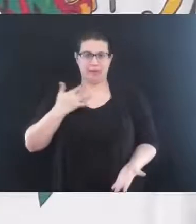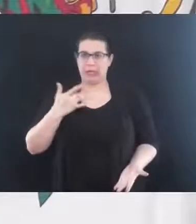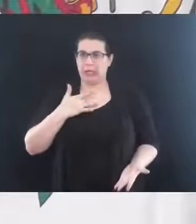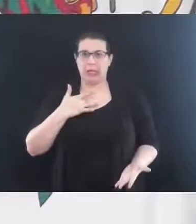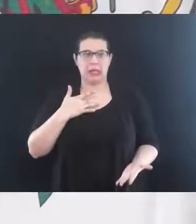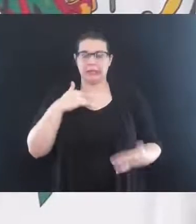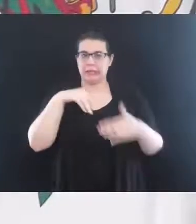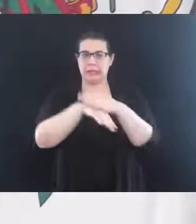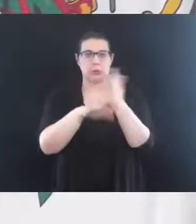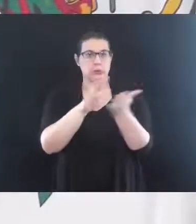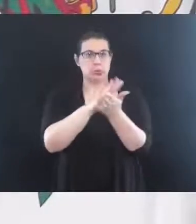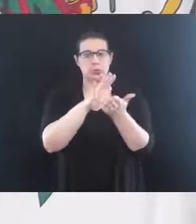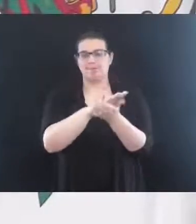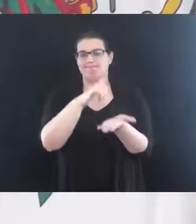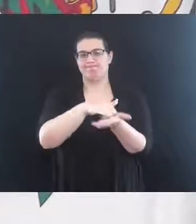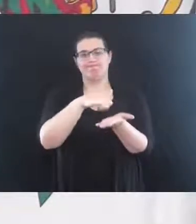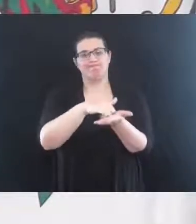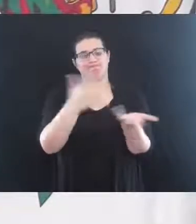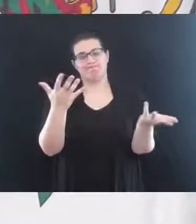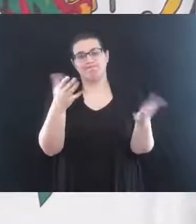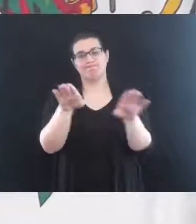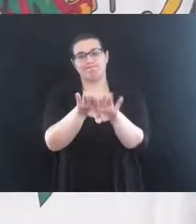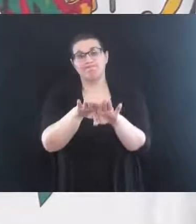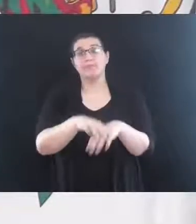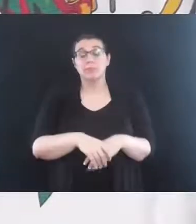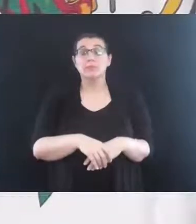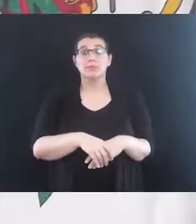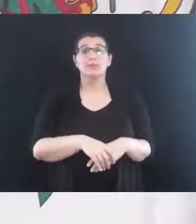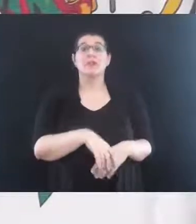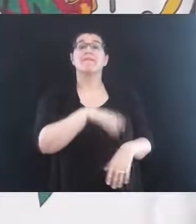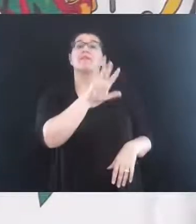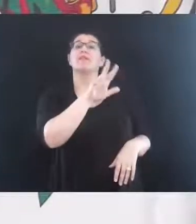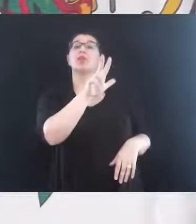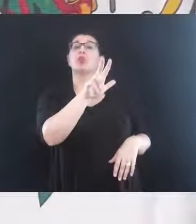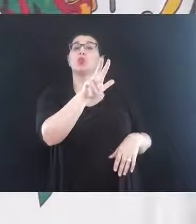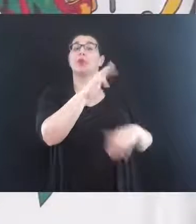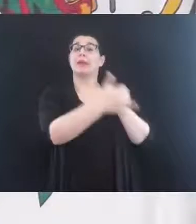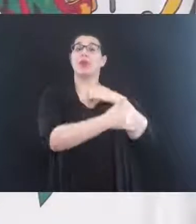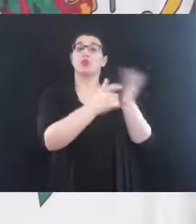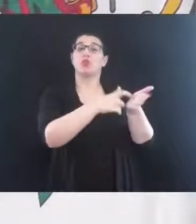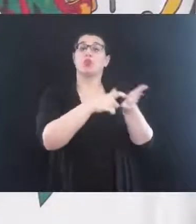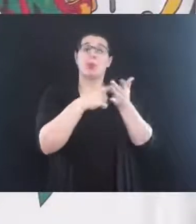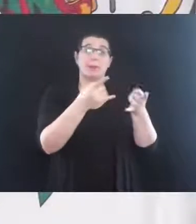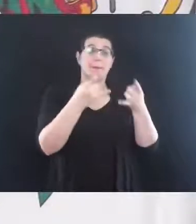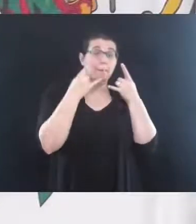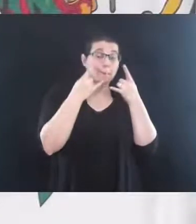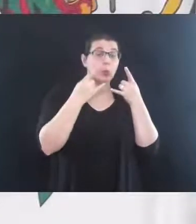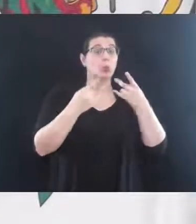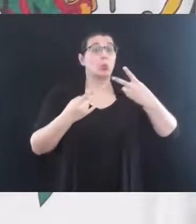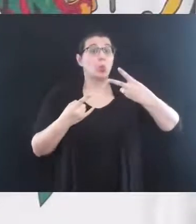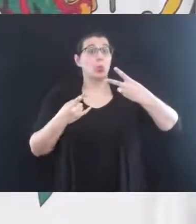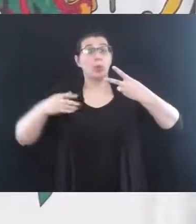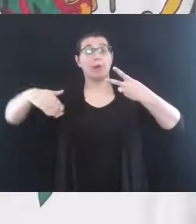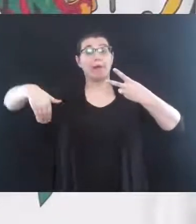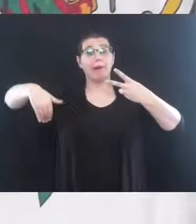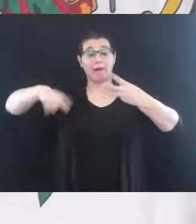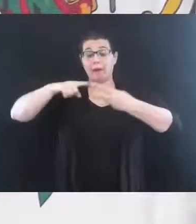we could have school. We have 53 counties that have a mask mandate. Putnam and Pocahontas still don't.